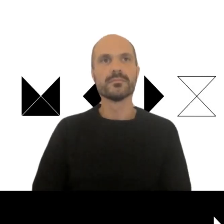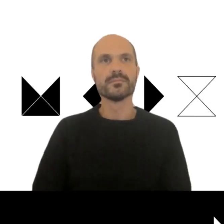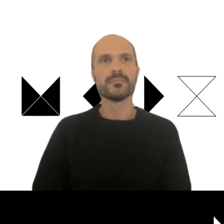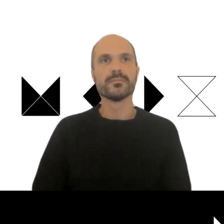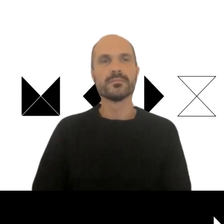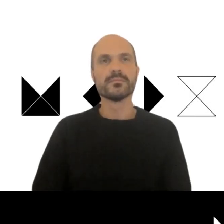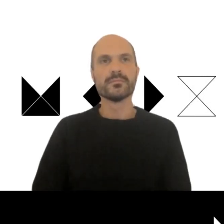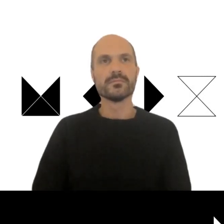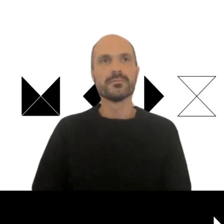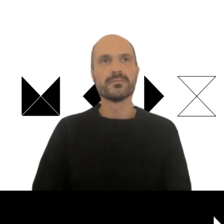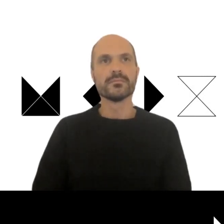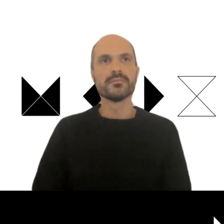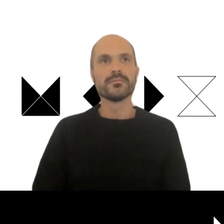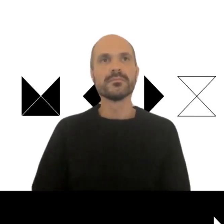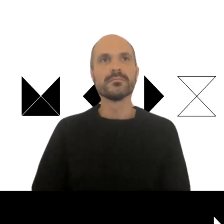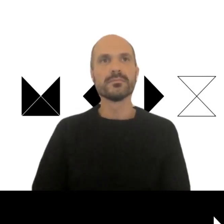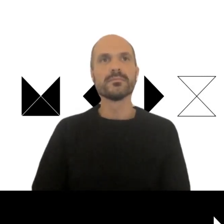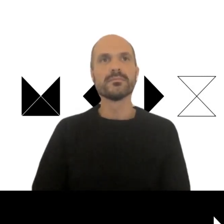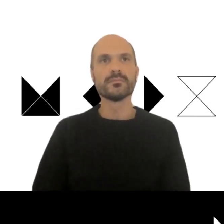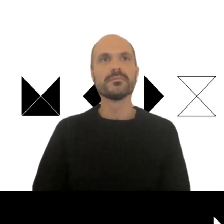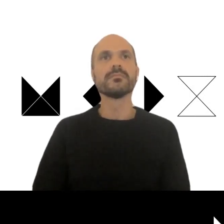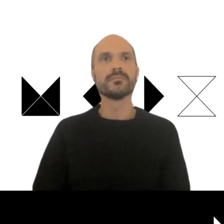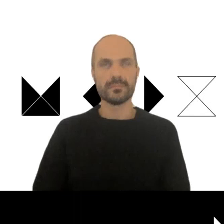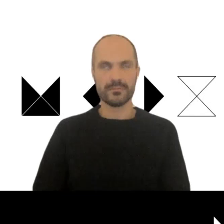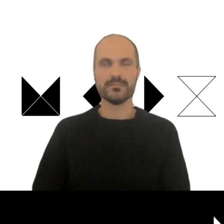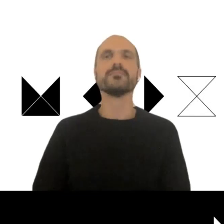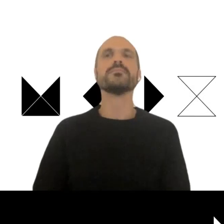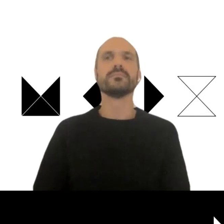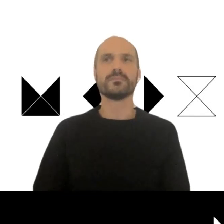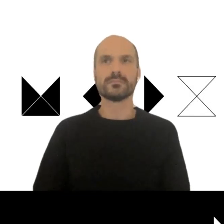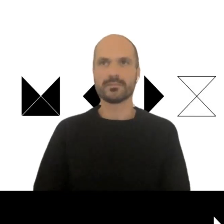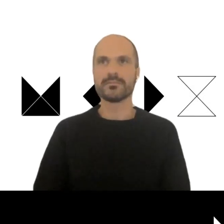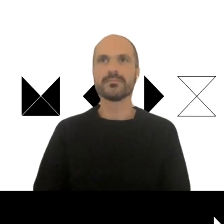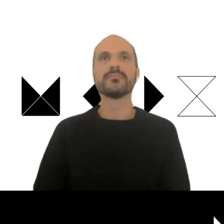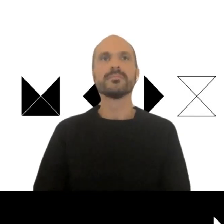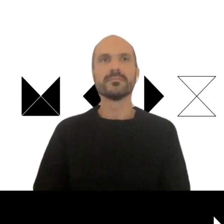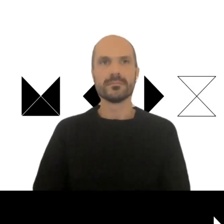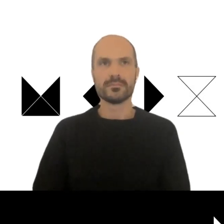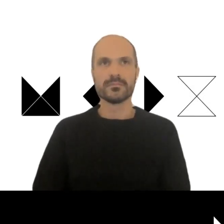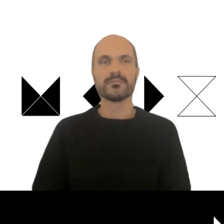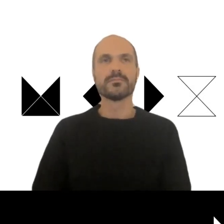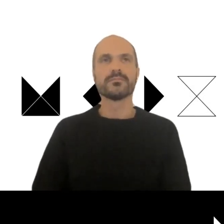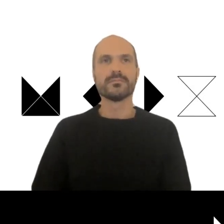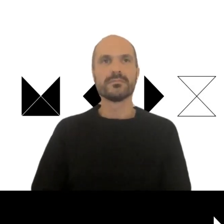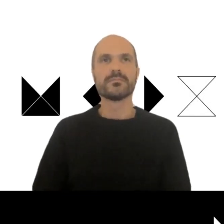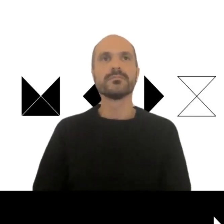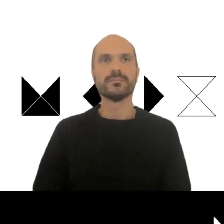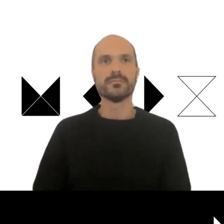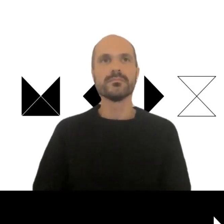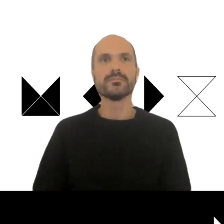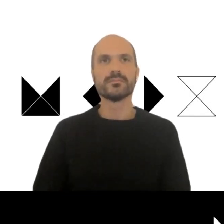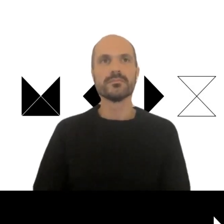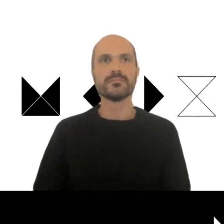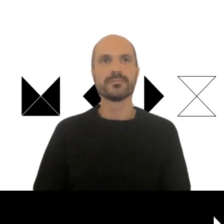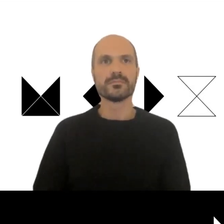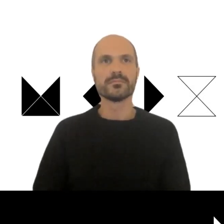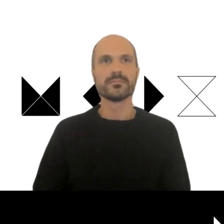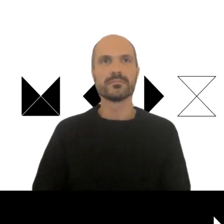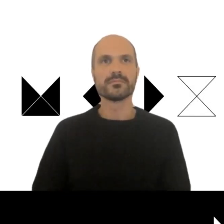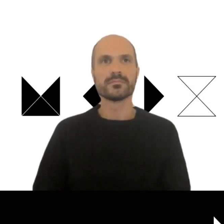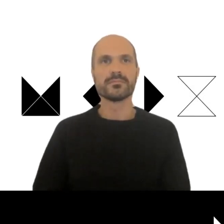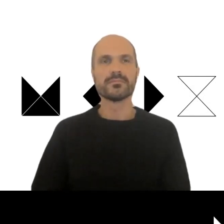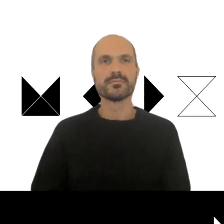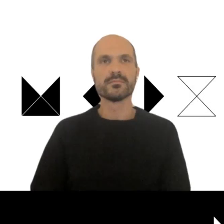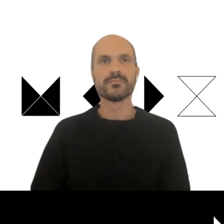but tell them stories so that they realize that this is for real. Mm-hmm.